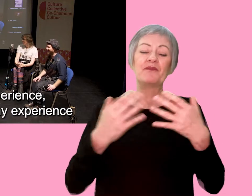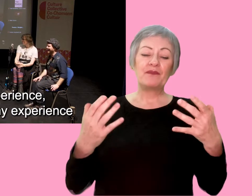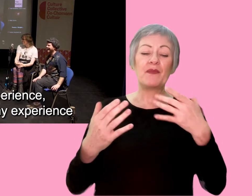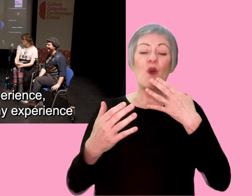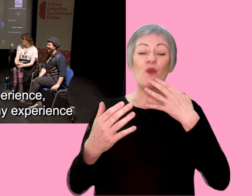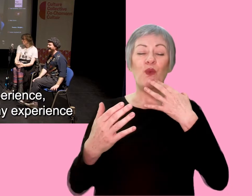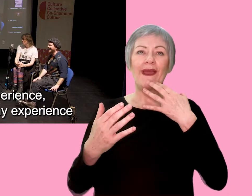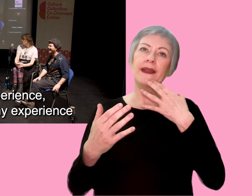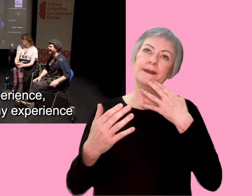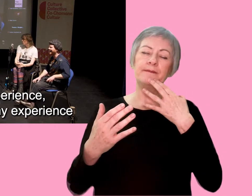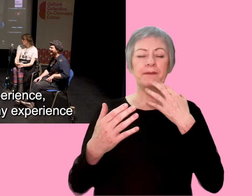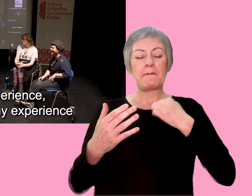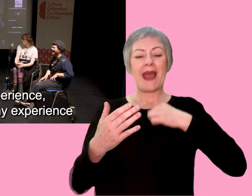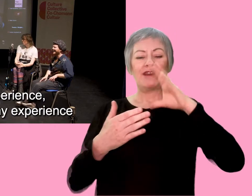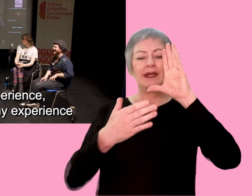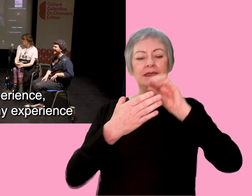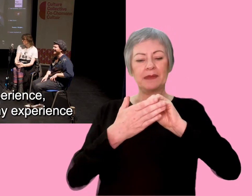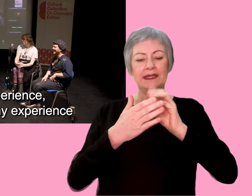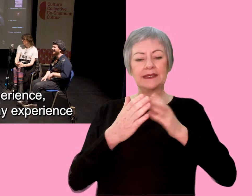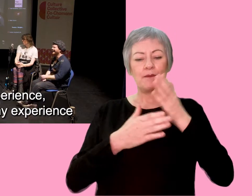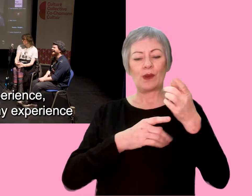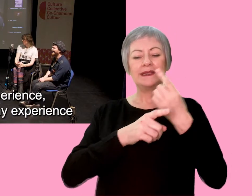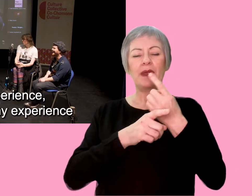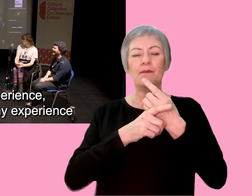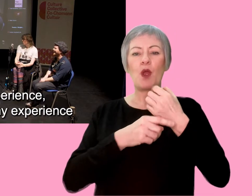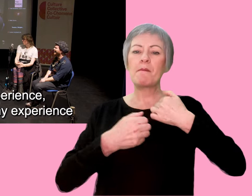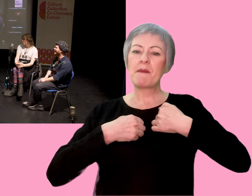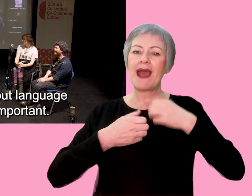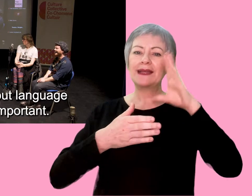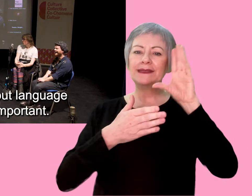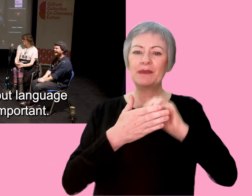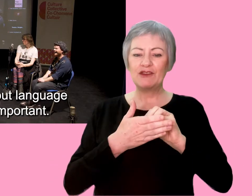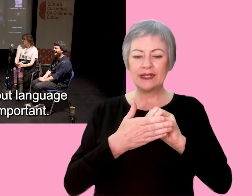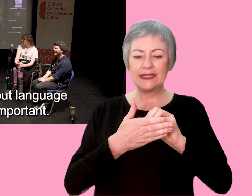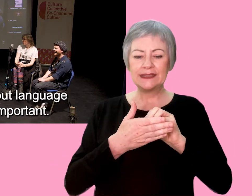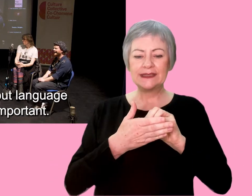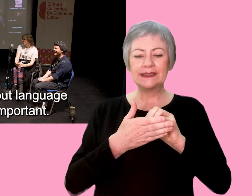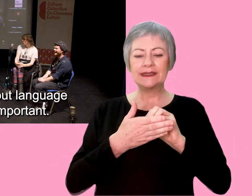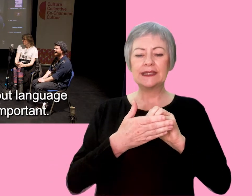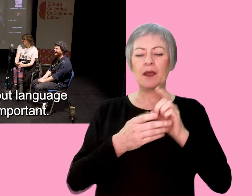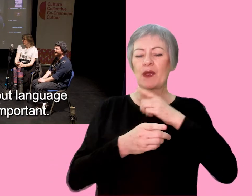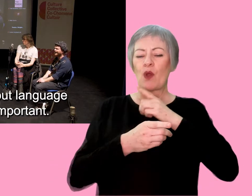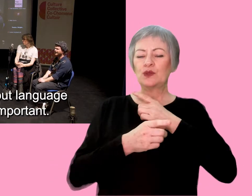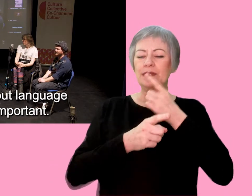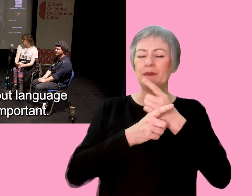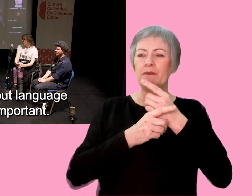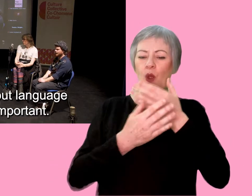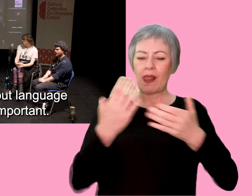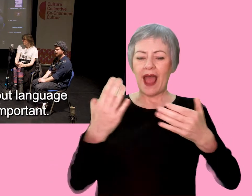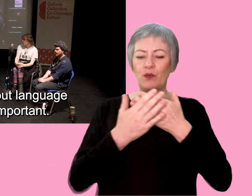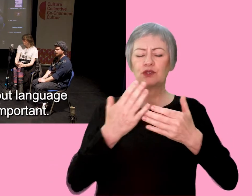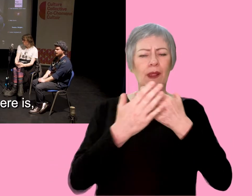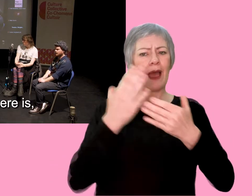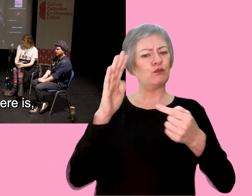And when is my experience. I'm going to speak about my experience because we're speaking about language, and language is very